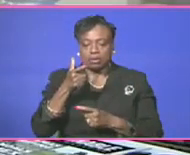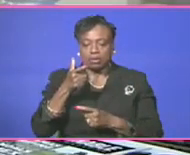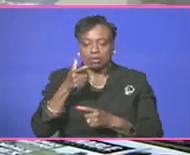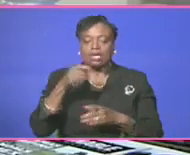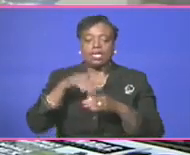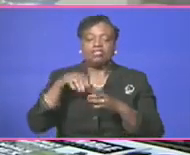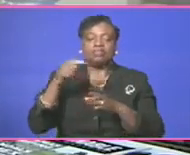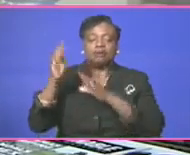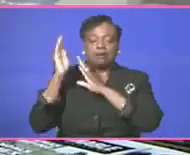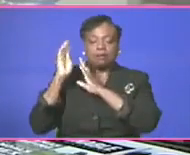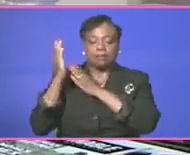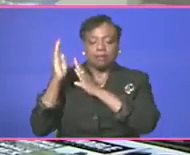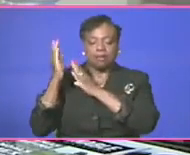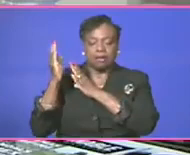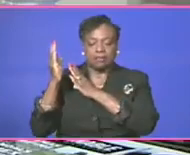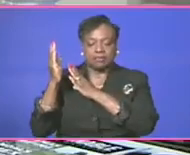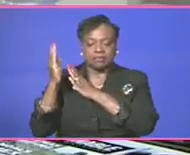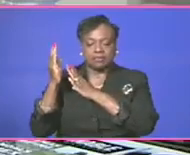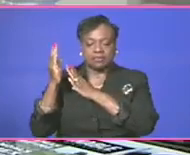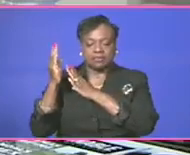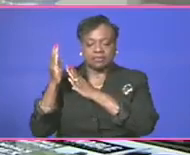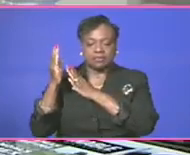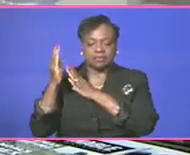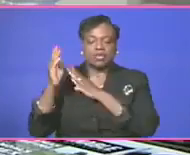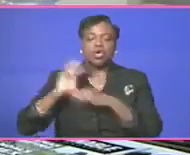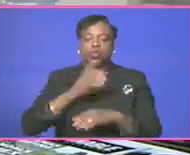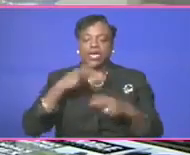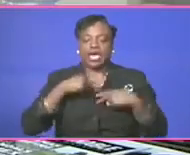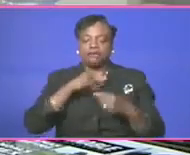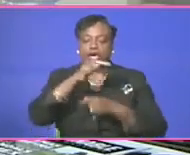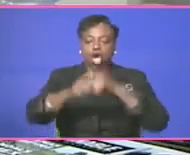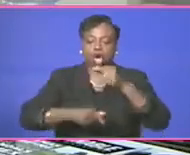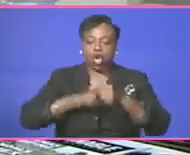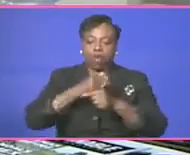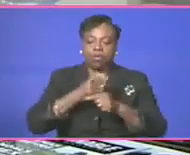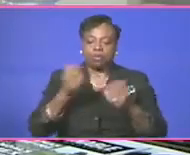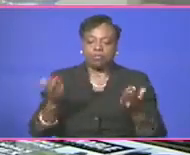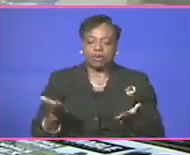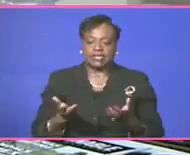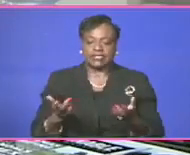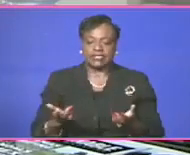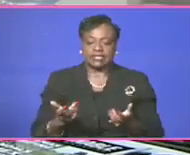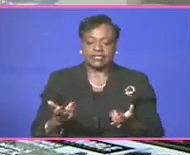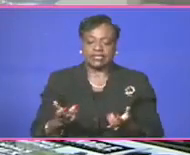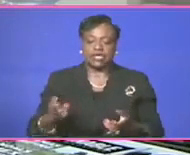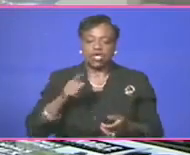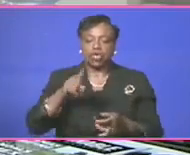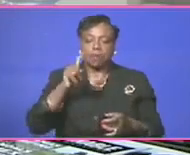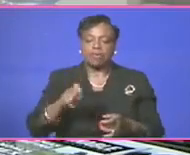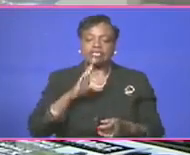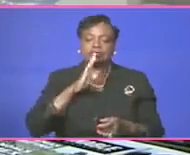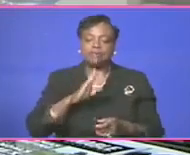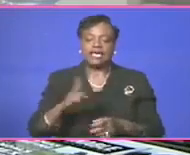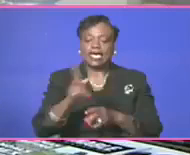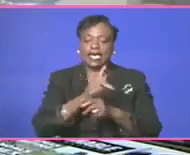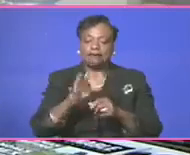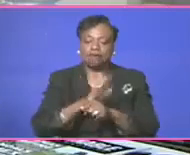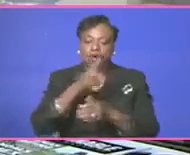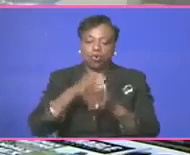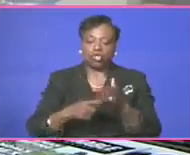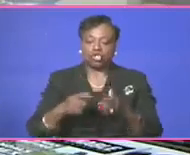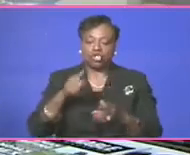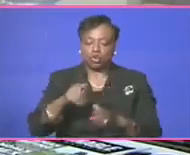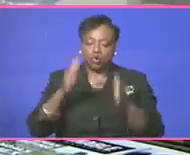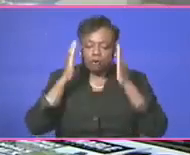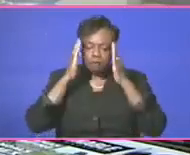Bahamas to being having a global presence. And what I would say is one has to be very careful on what they post online,